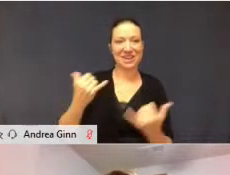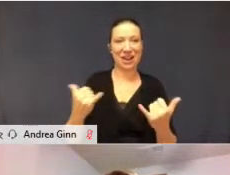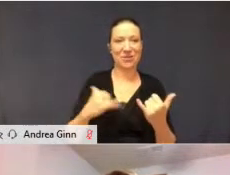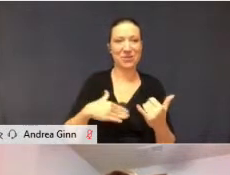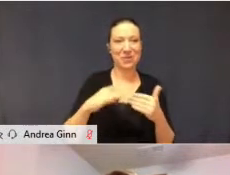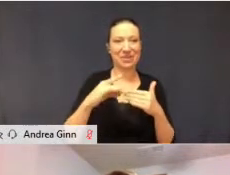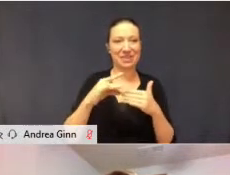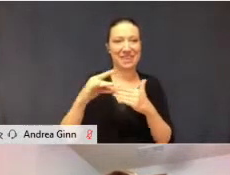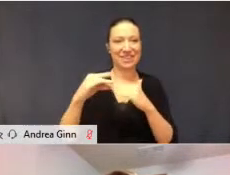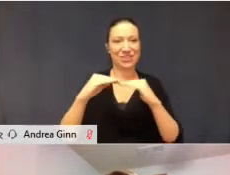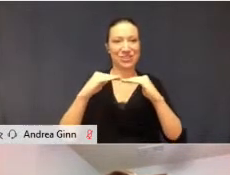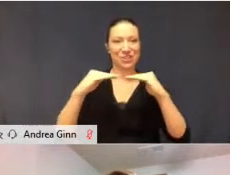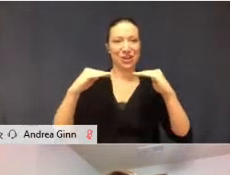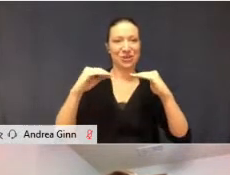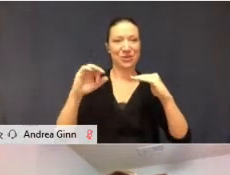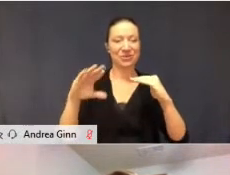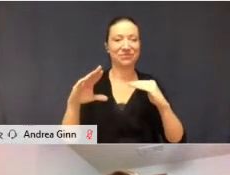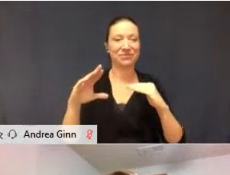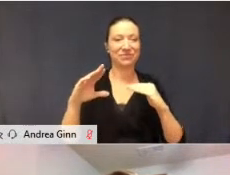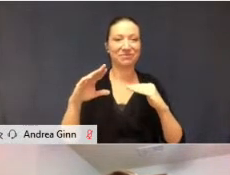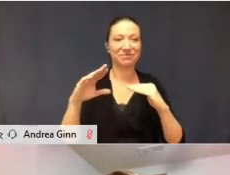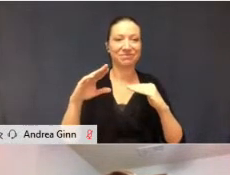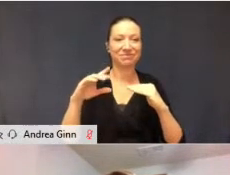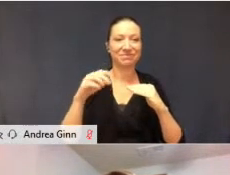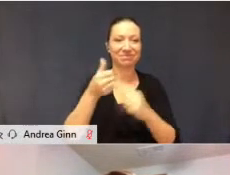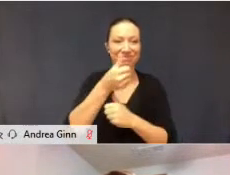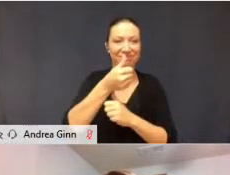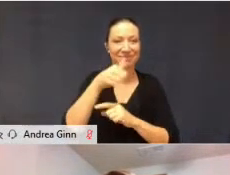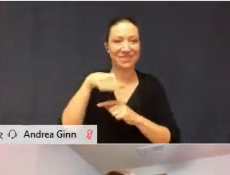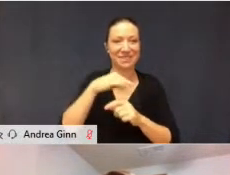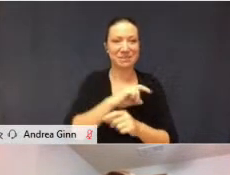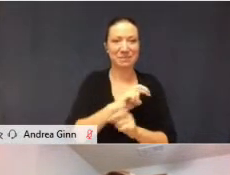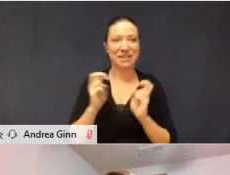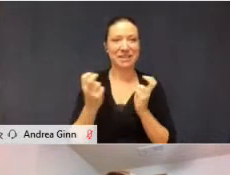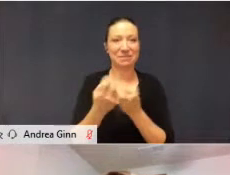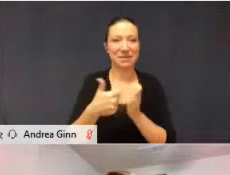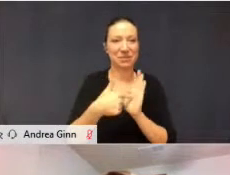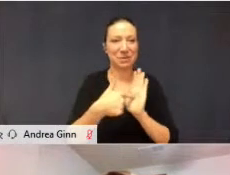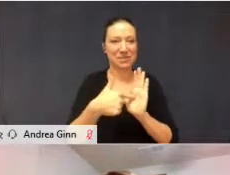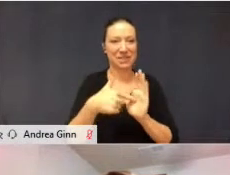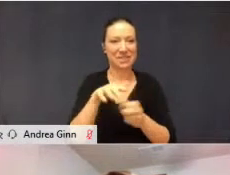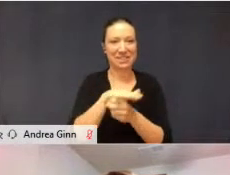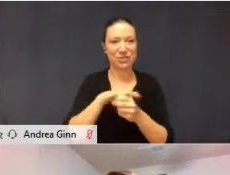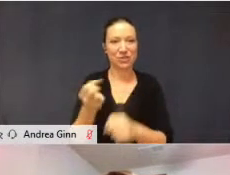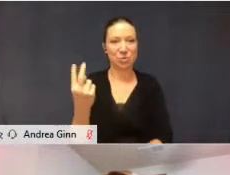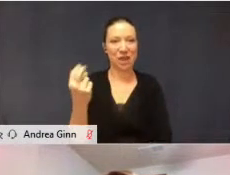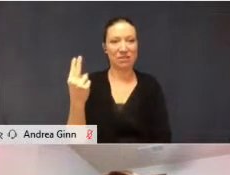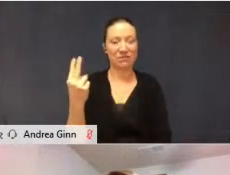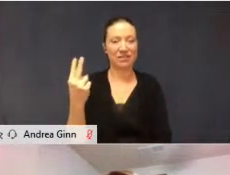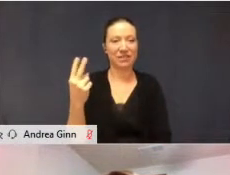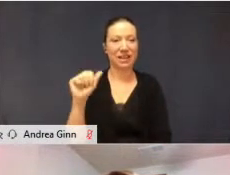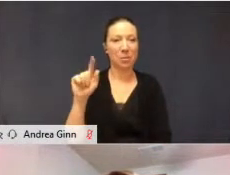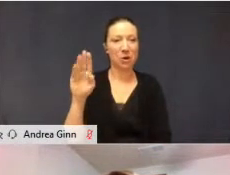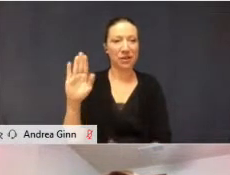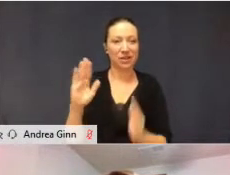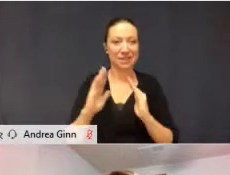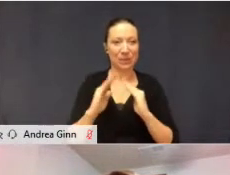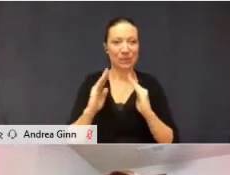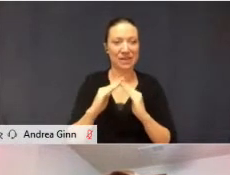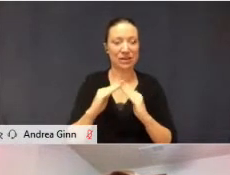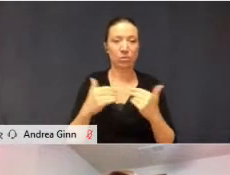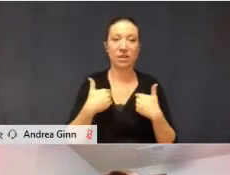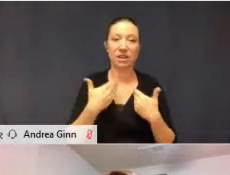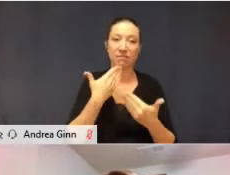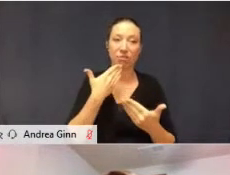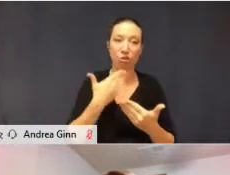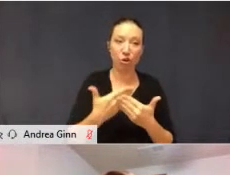represent Senate District 12, downtown Albuquerque. We actually enjoy very good broadband